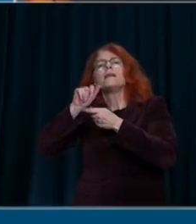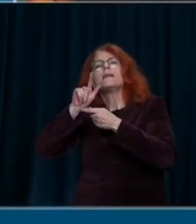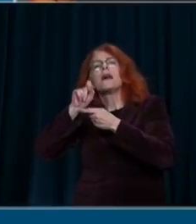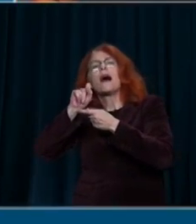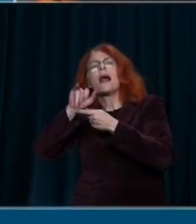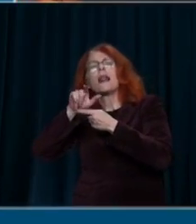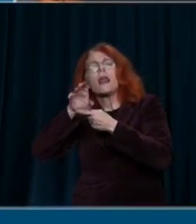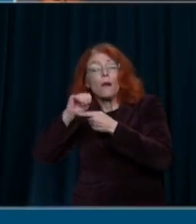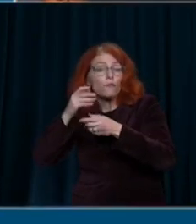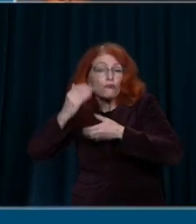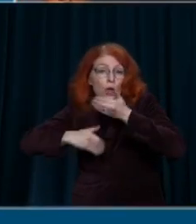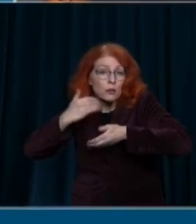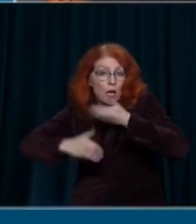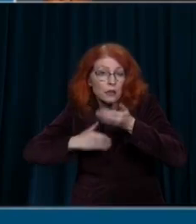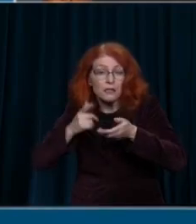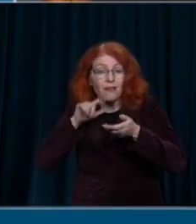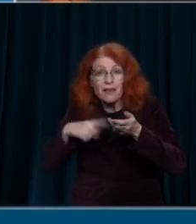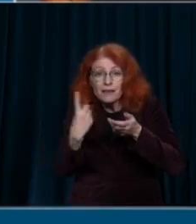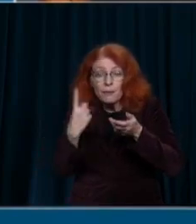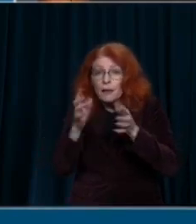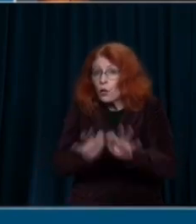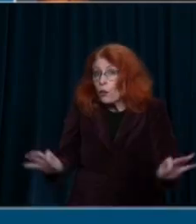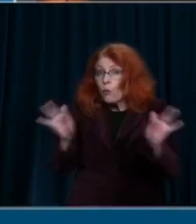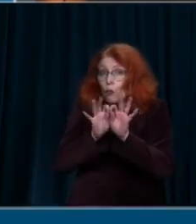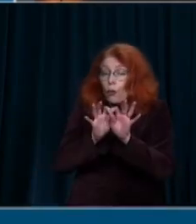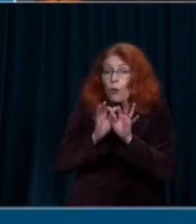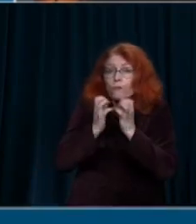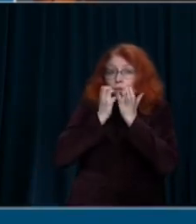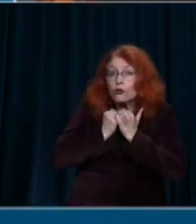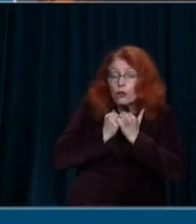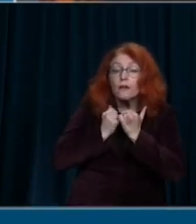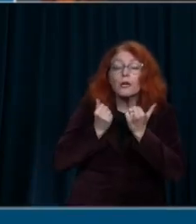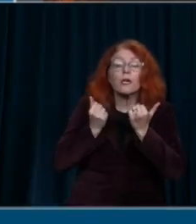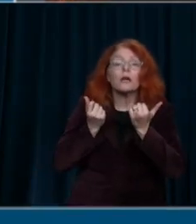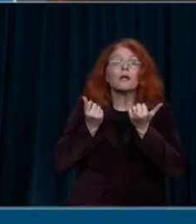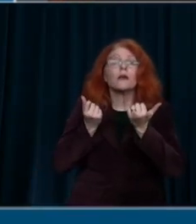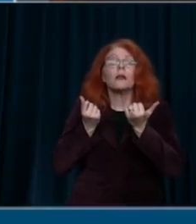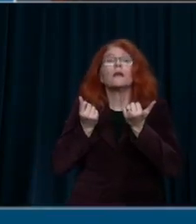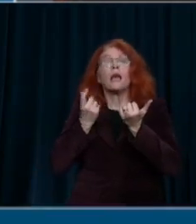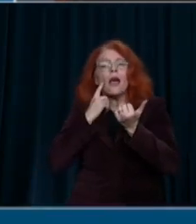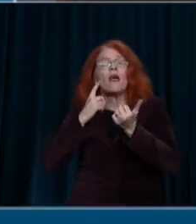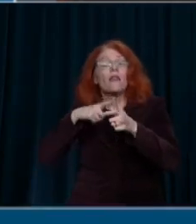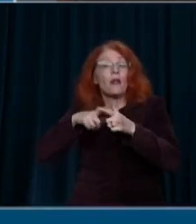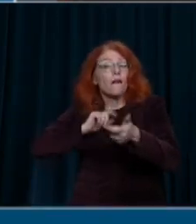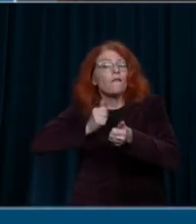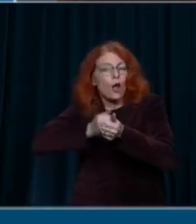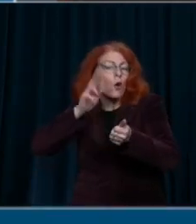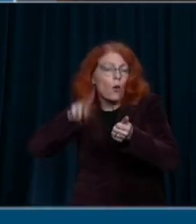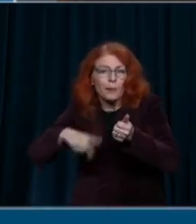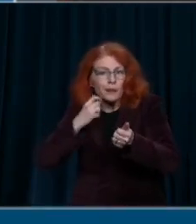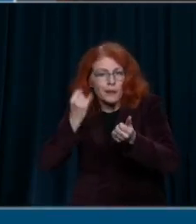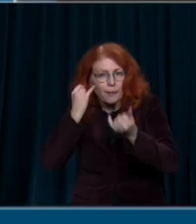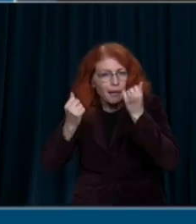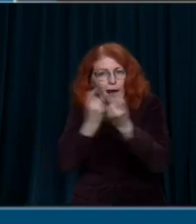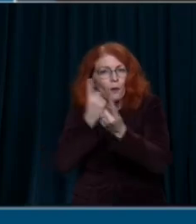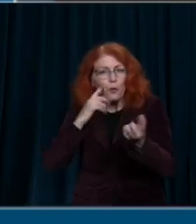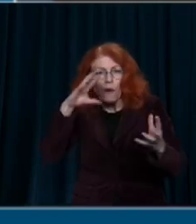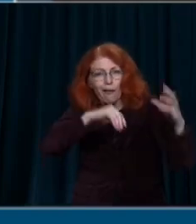country? Is the asylum process something worth preserving? And I'll ask the follow-up now, because I imagine everyone's going to weigh